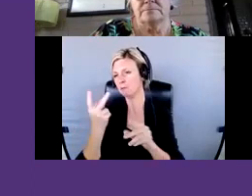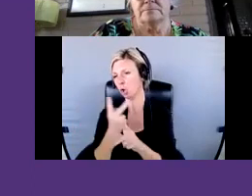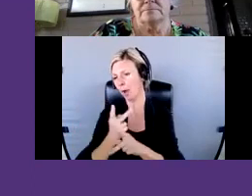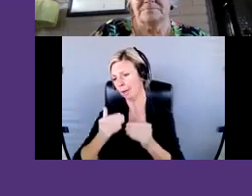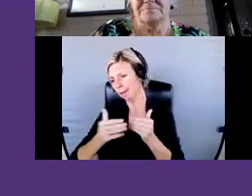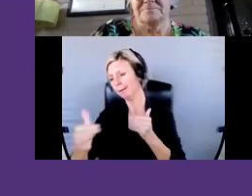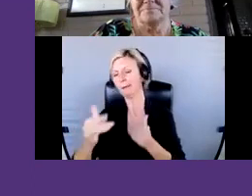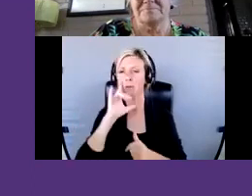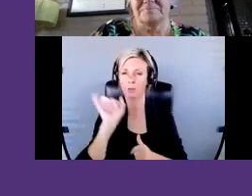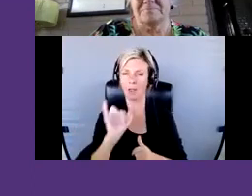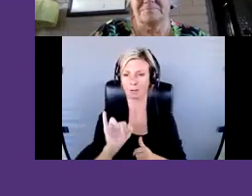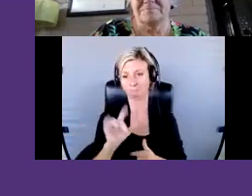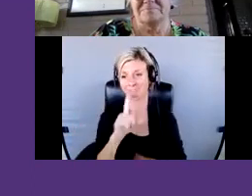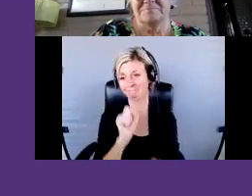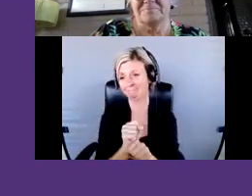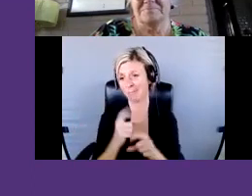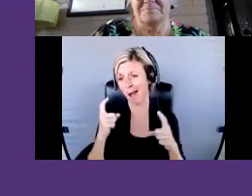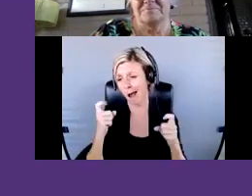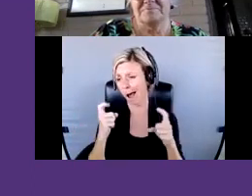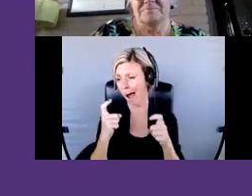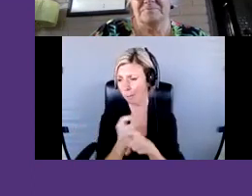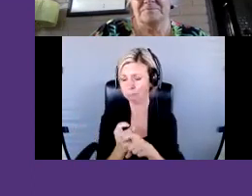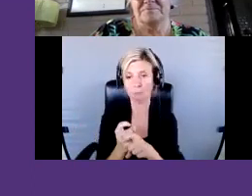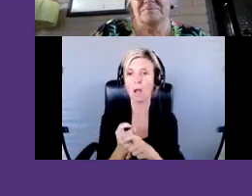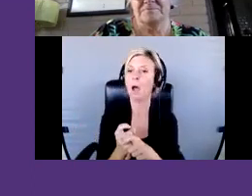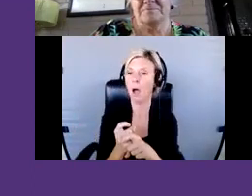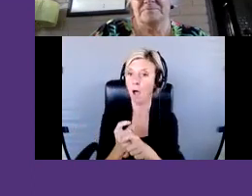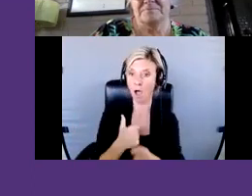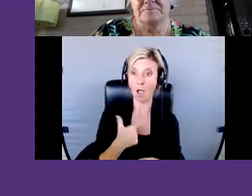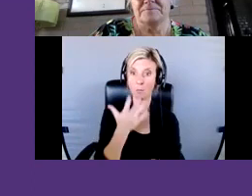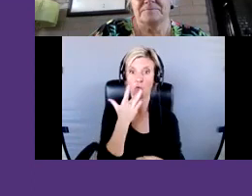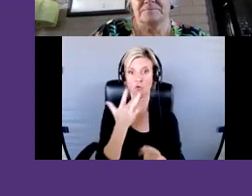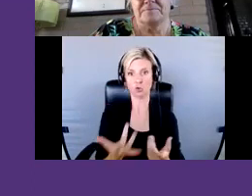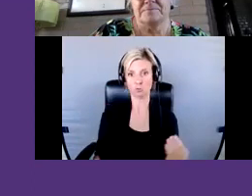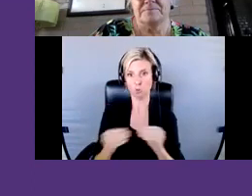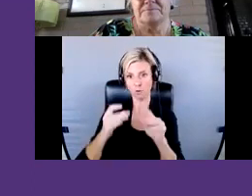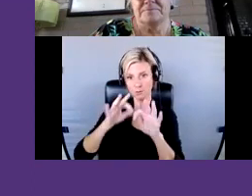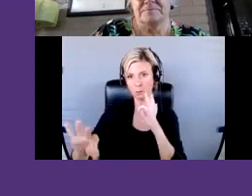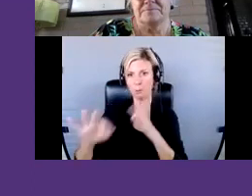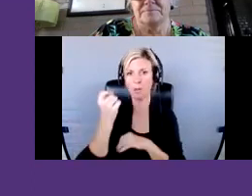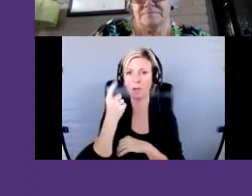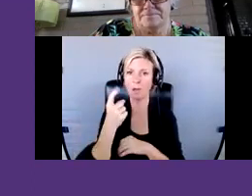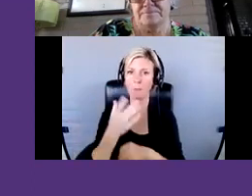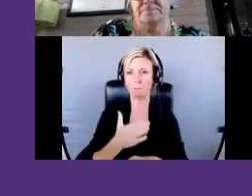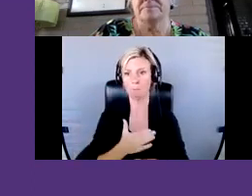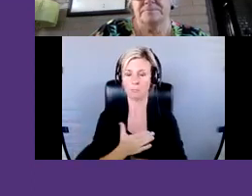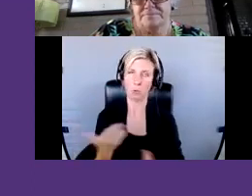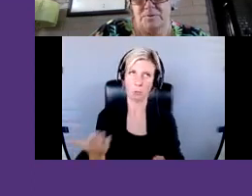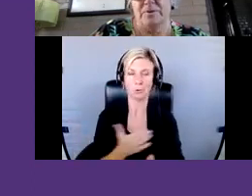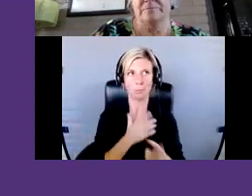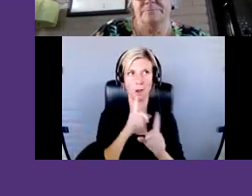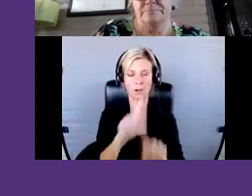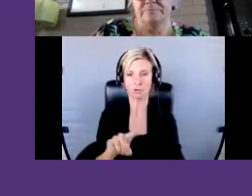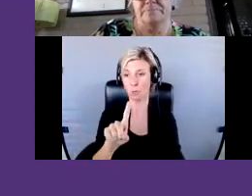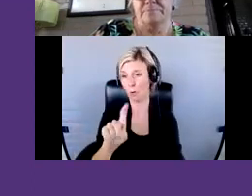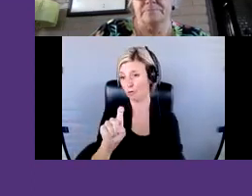convoluted, even though we tried to make it really simple. The main answer is there are 120 hours of training, and that slide I showed you of all those